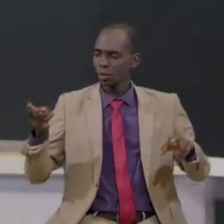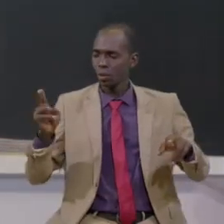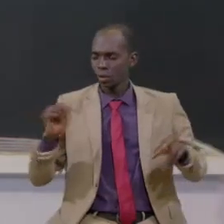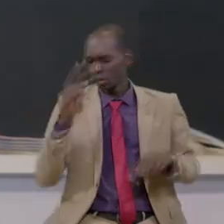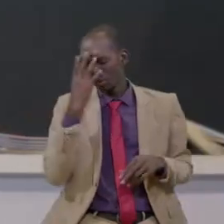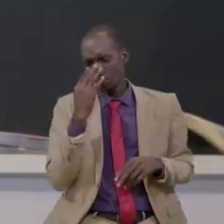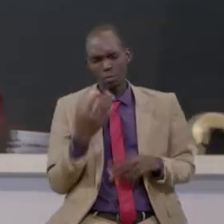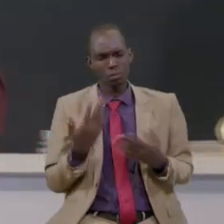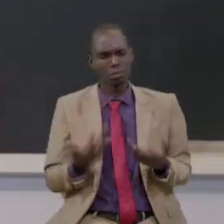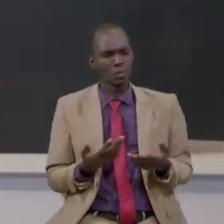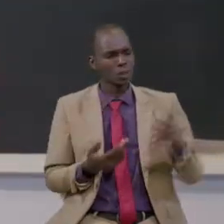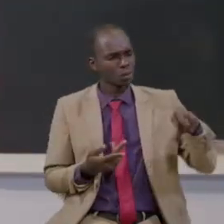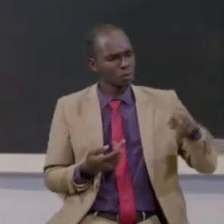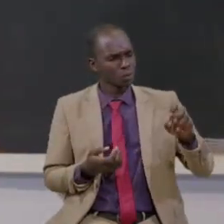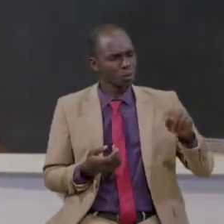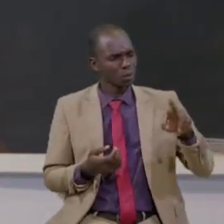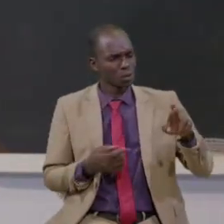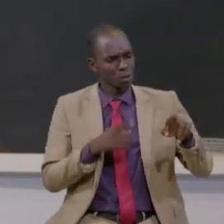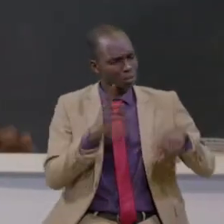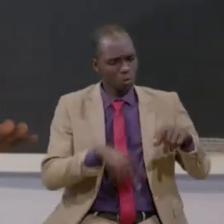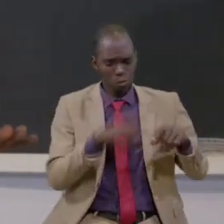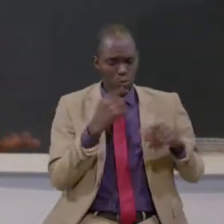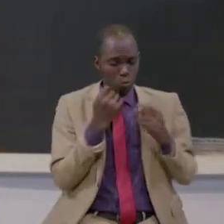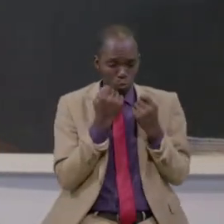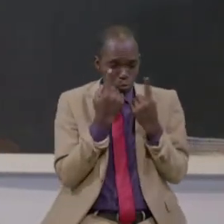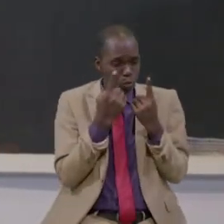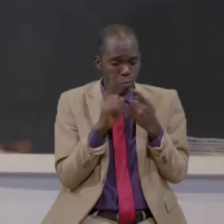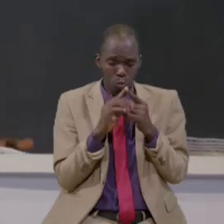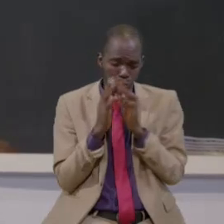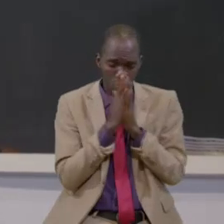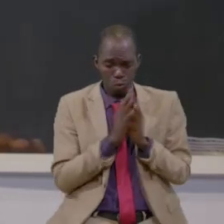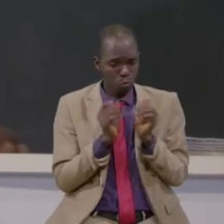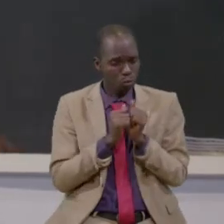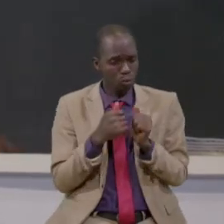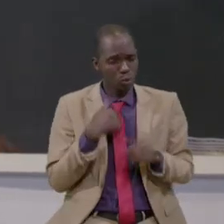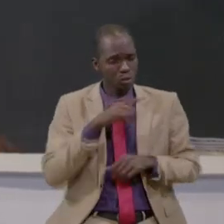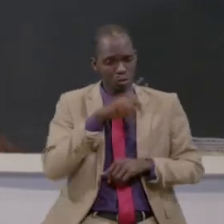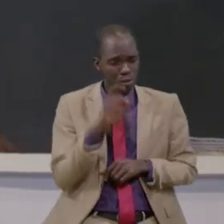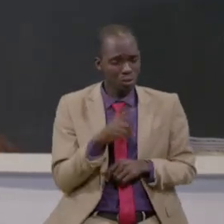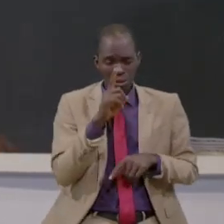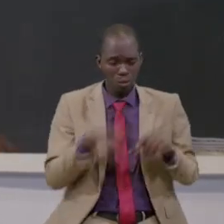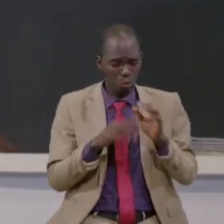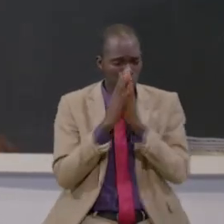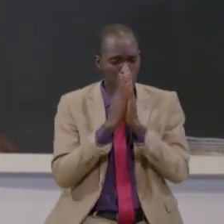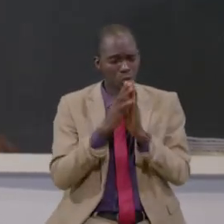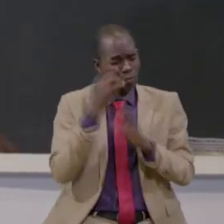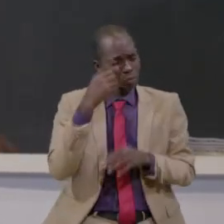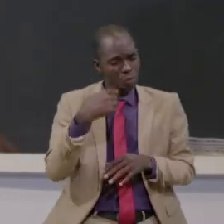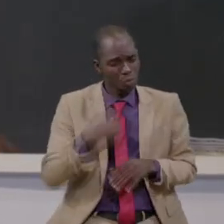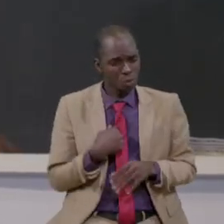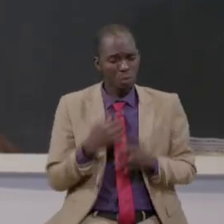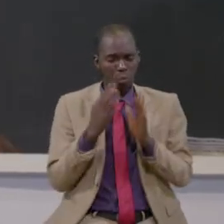you not pray with me? Wait with me. Intercede for me with me. Just